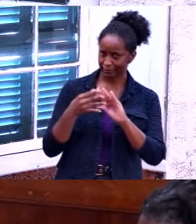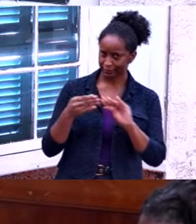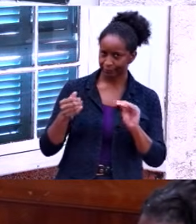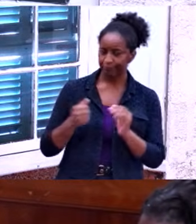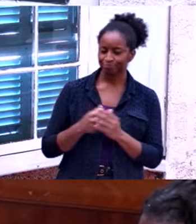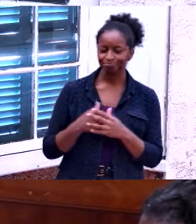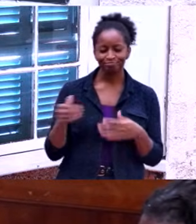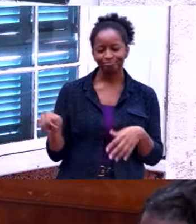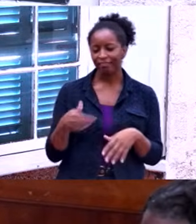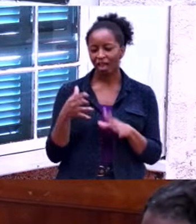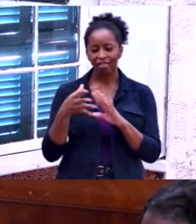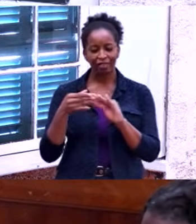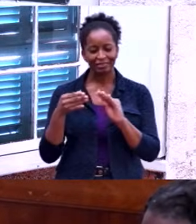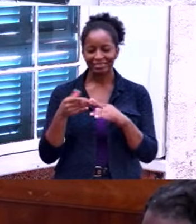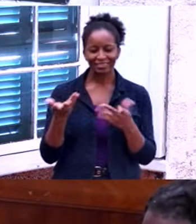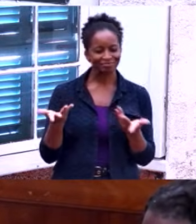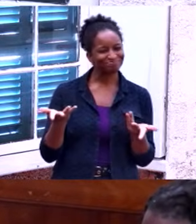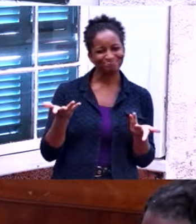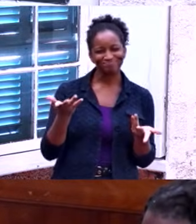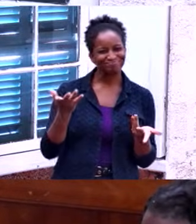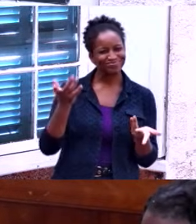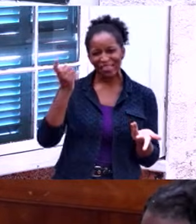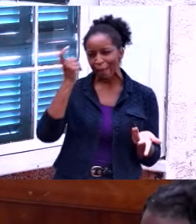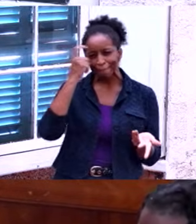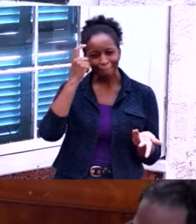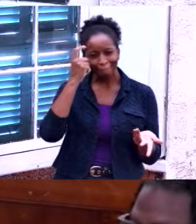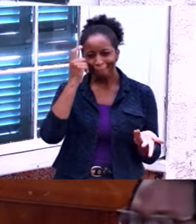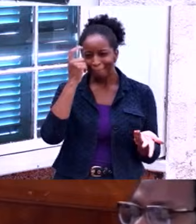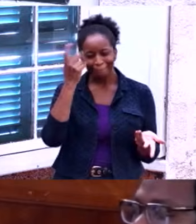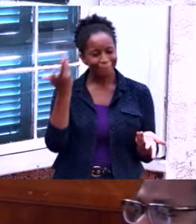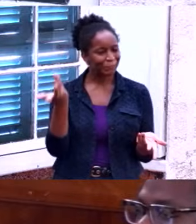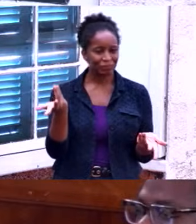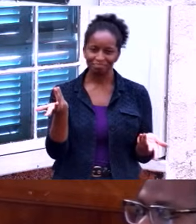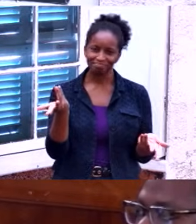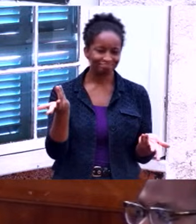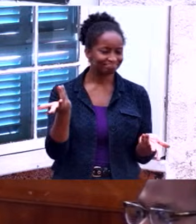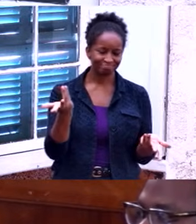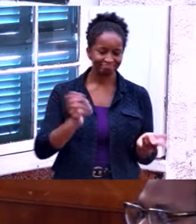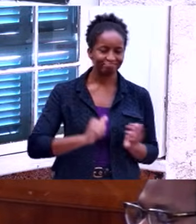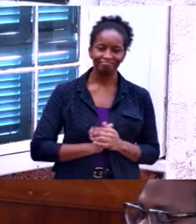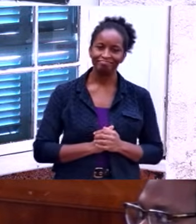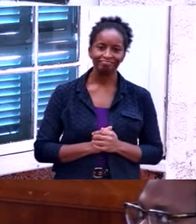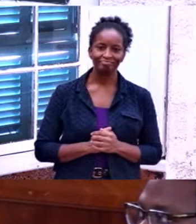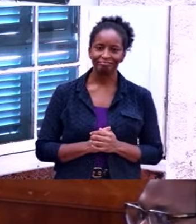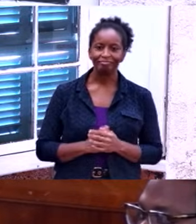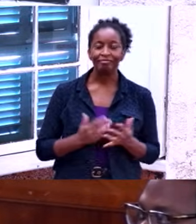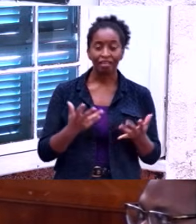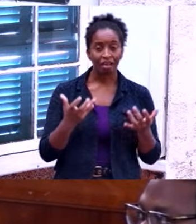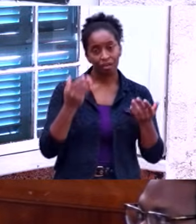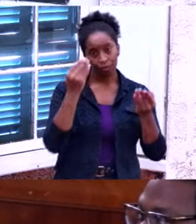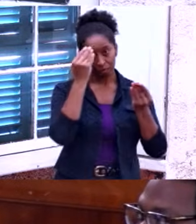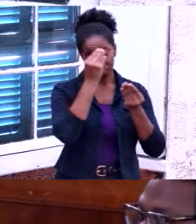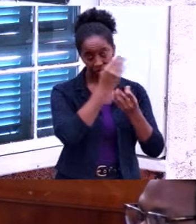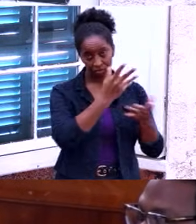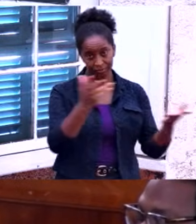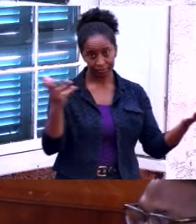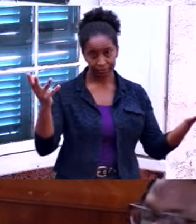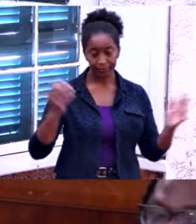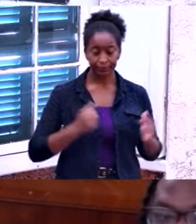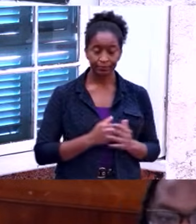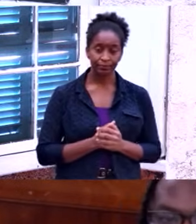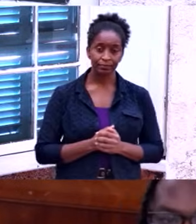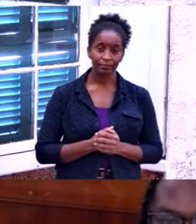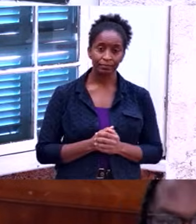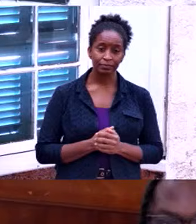make sense, right? And I want to say to this chamber, the government